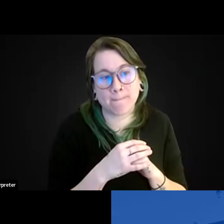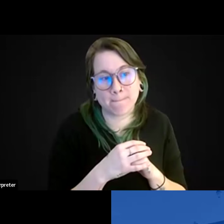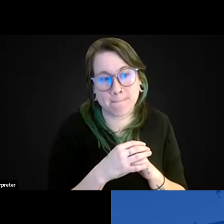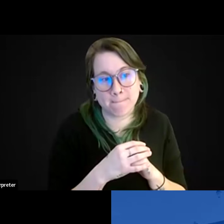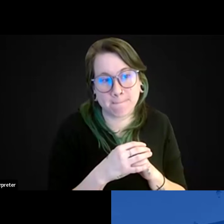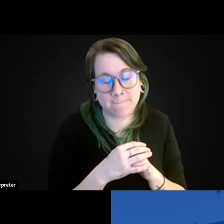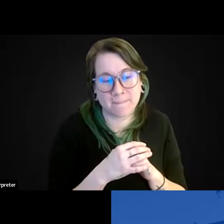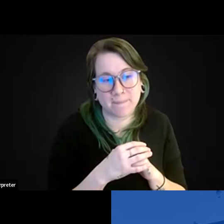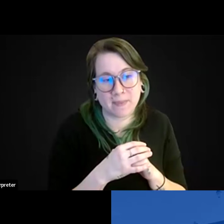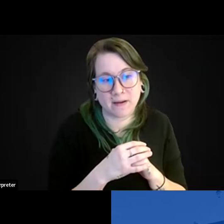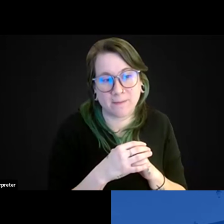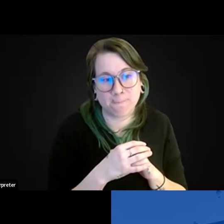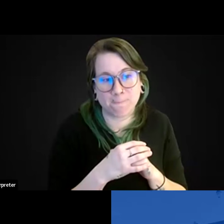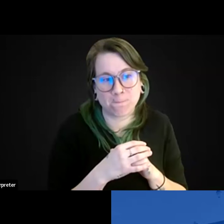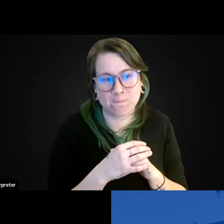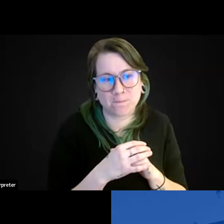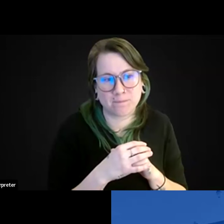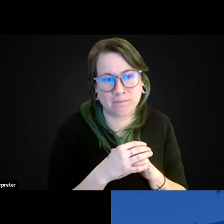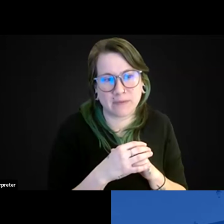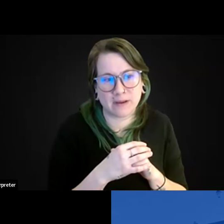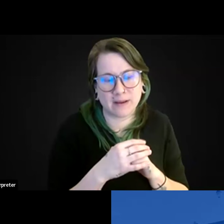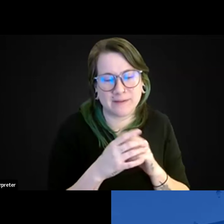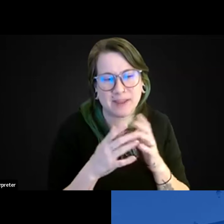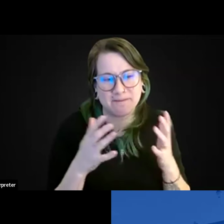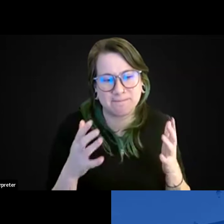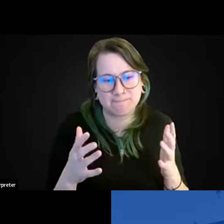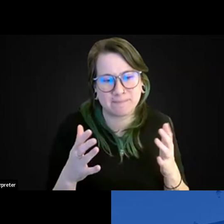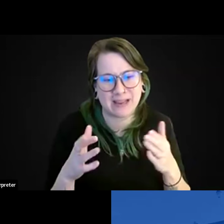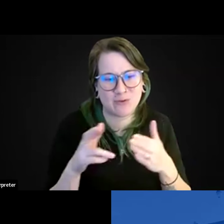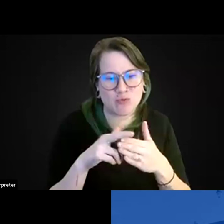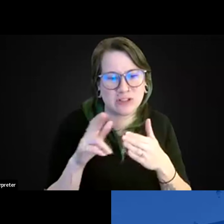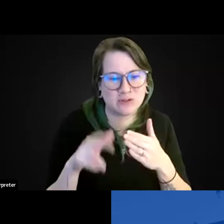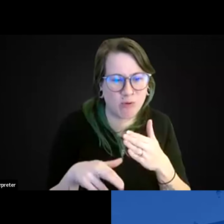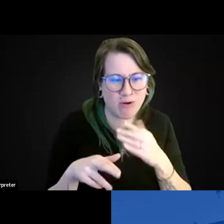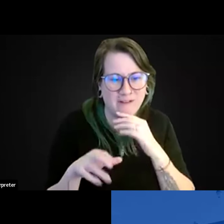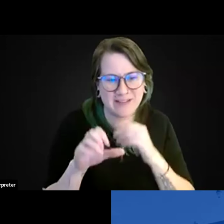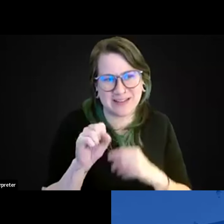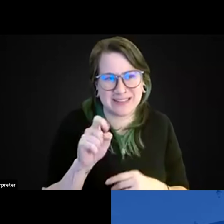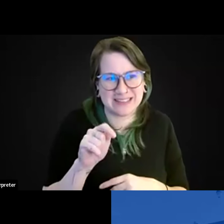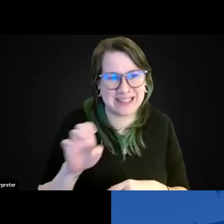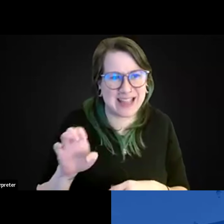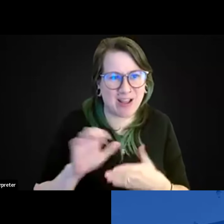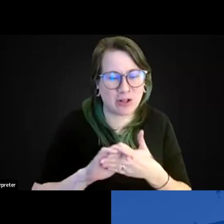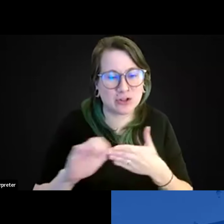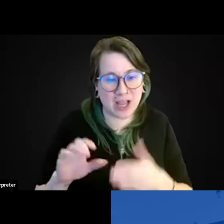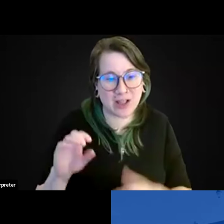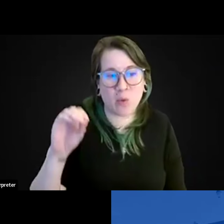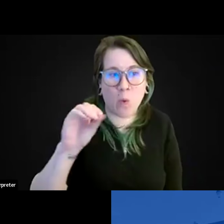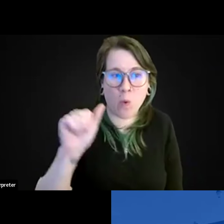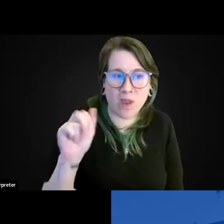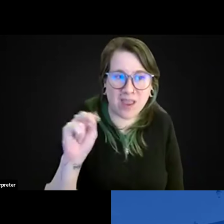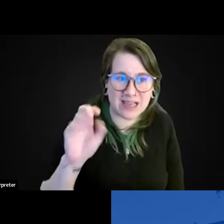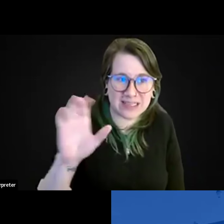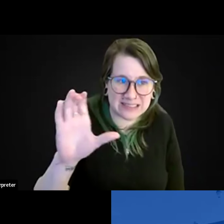as a result of kind of a stale check, the OANC initiated an adjustment of